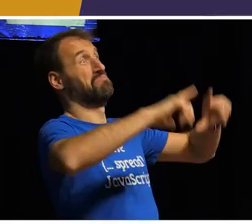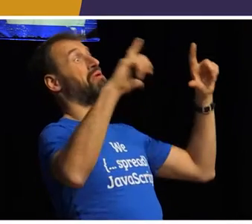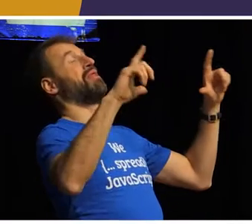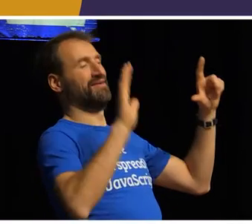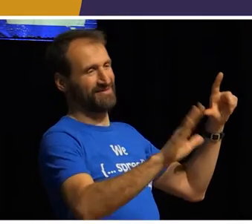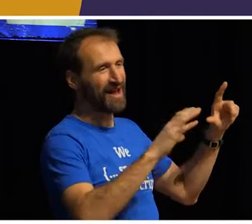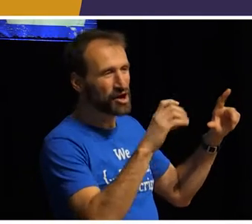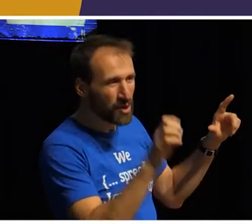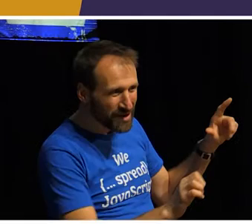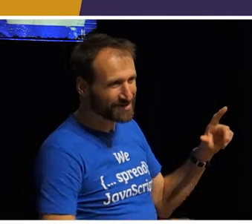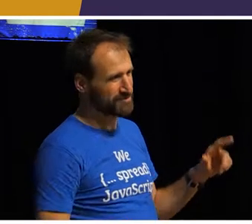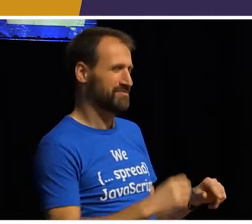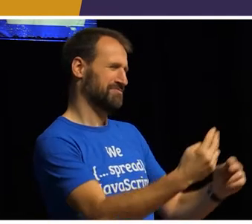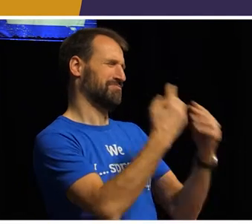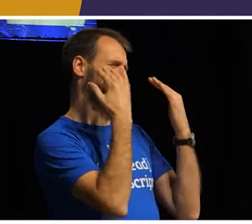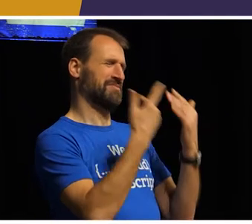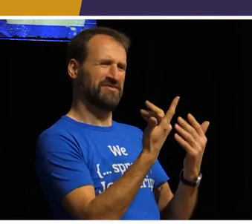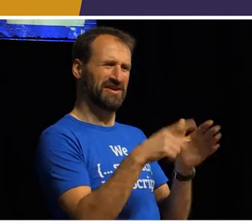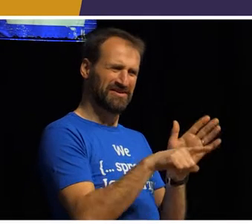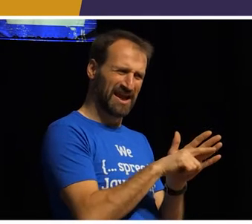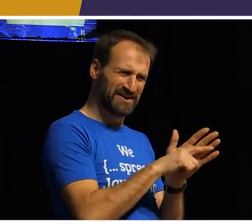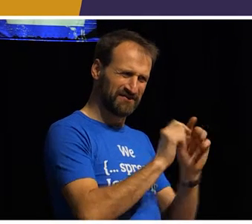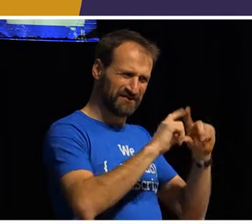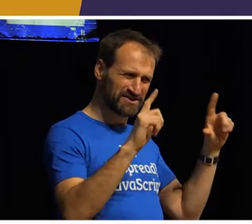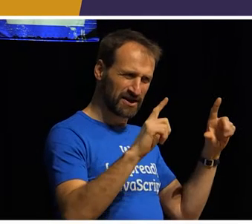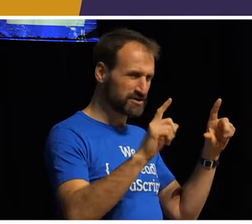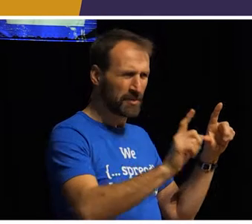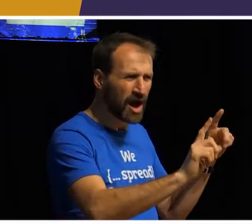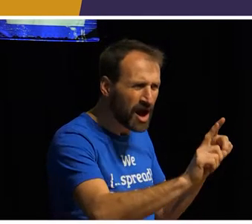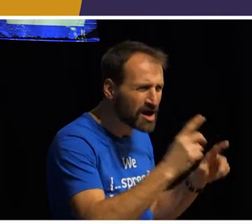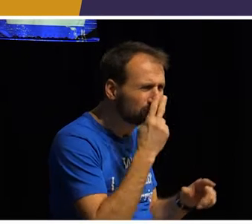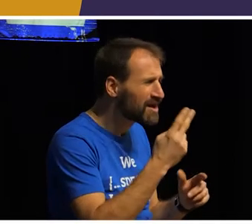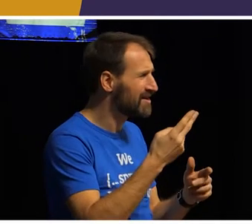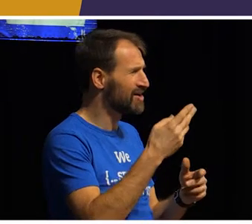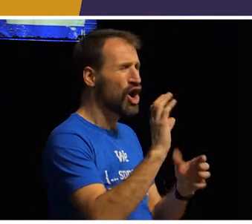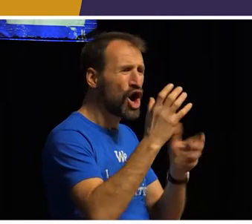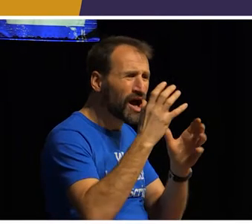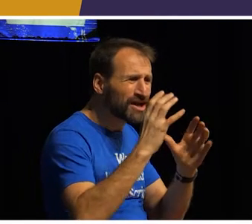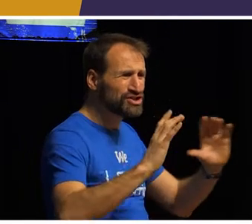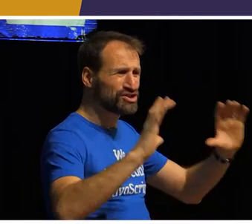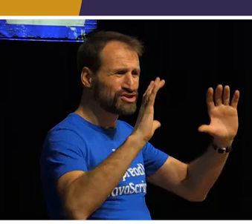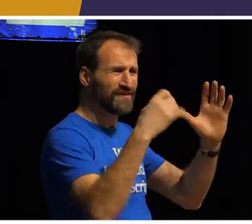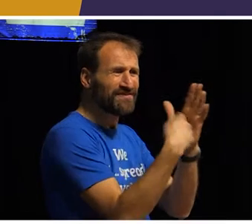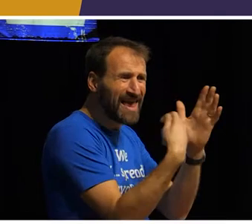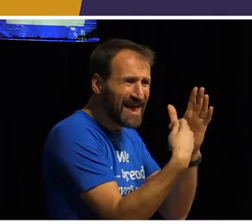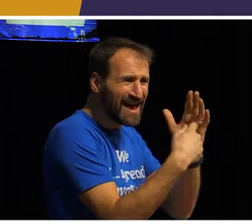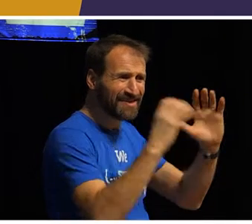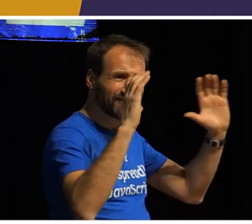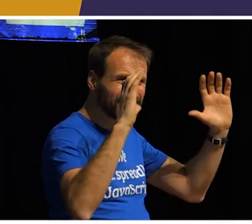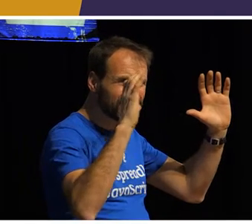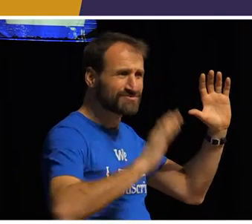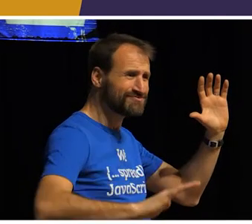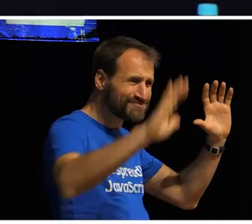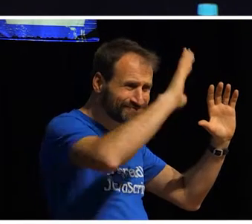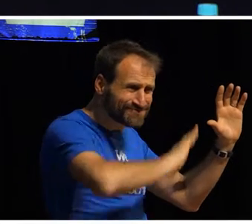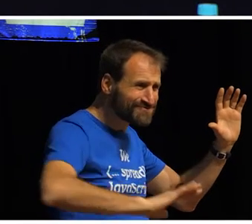may seem like a negative slide but it's actually not right you could create all that orange value by just writing that little purplish dot orangish